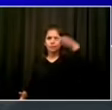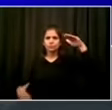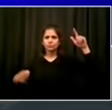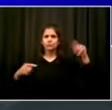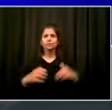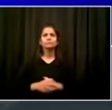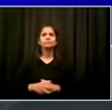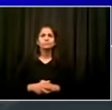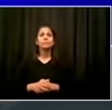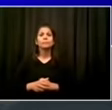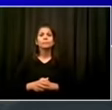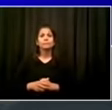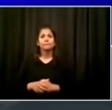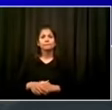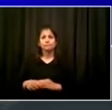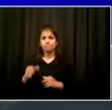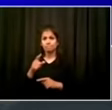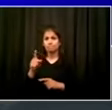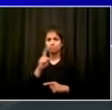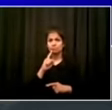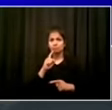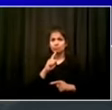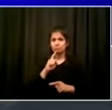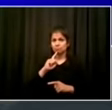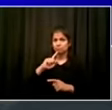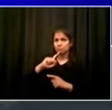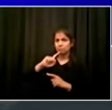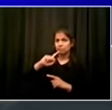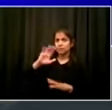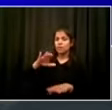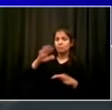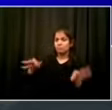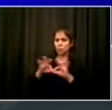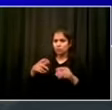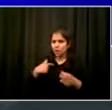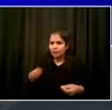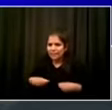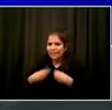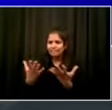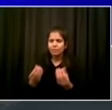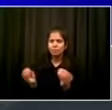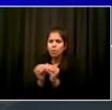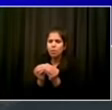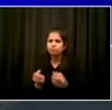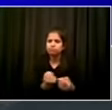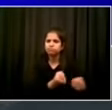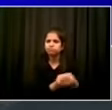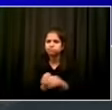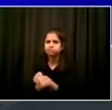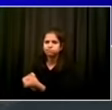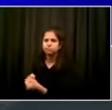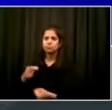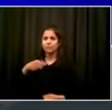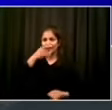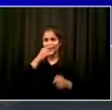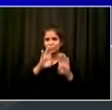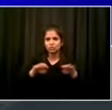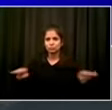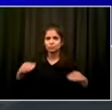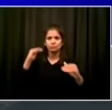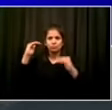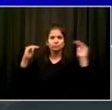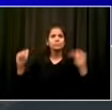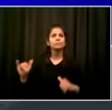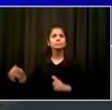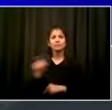on NYPD officers working with young people to address their concerns and issues, to help them rather